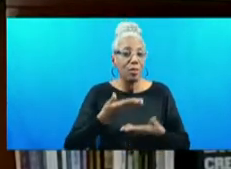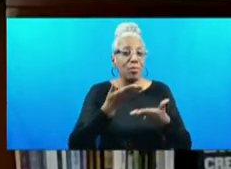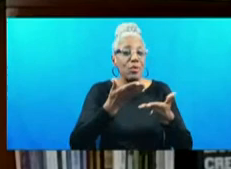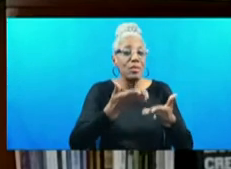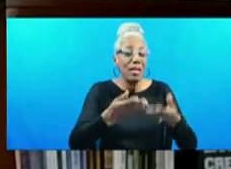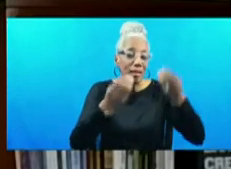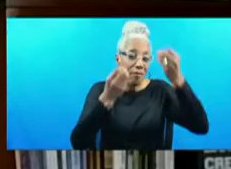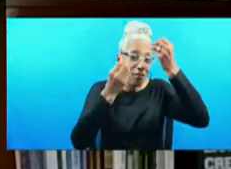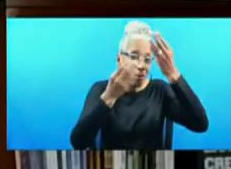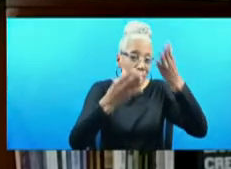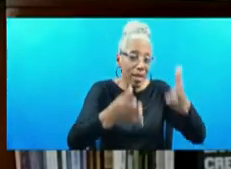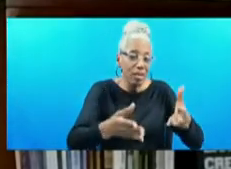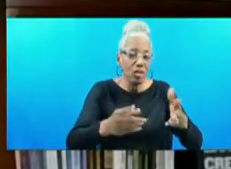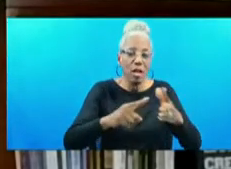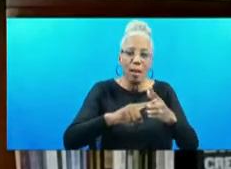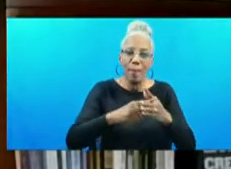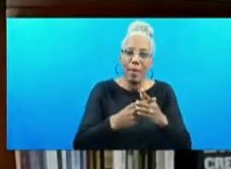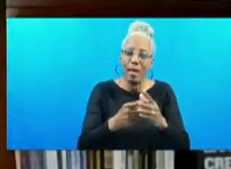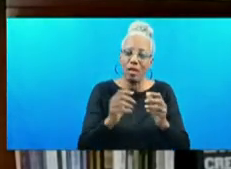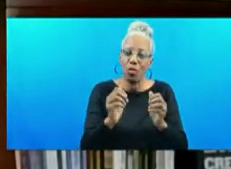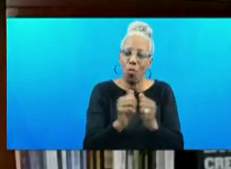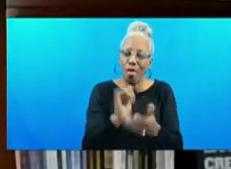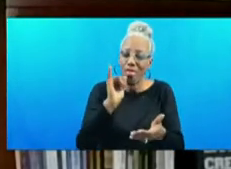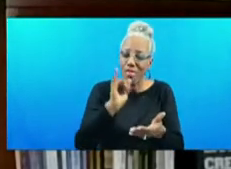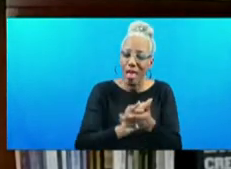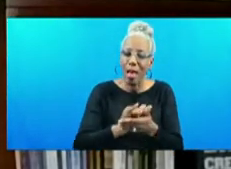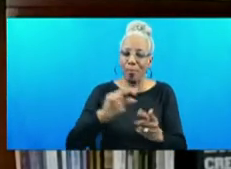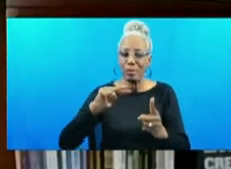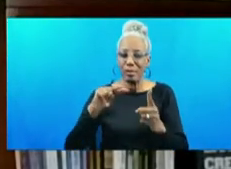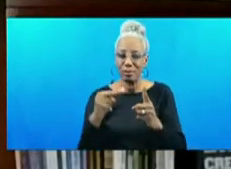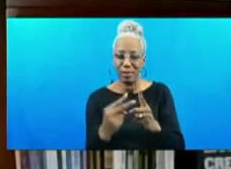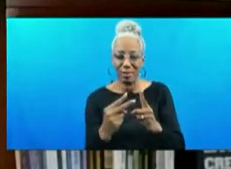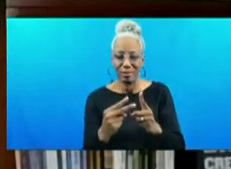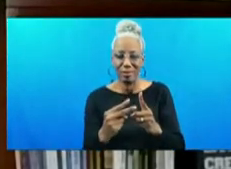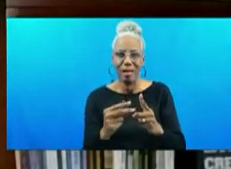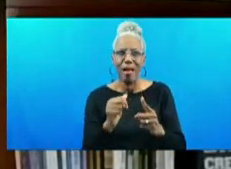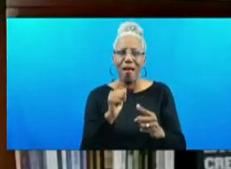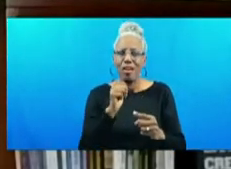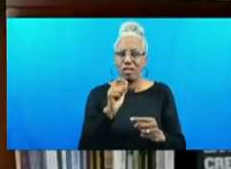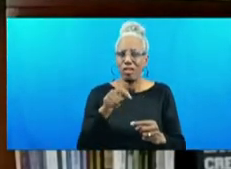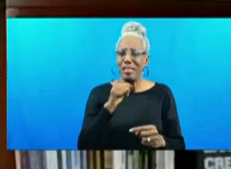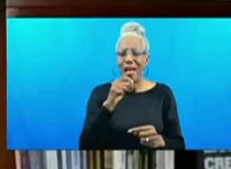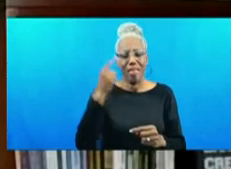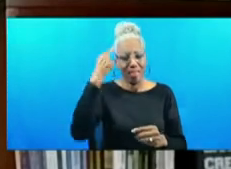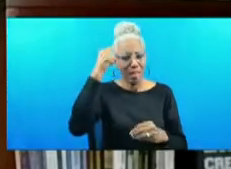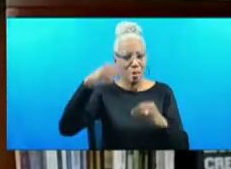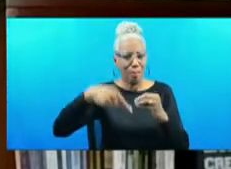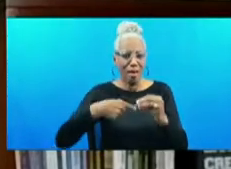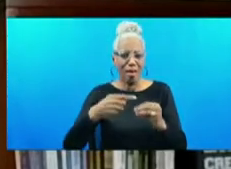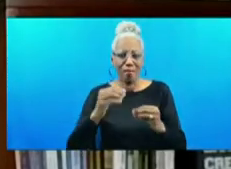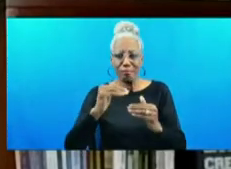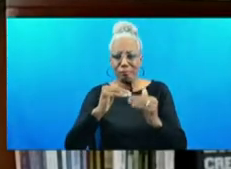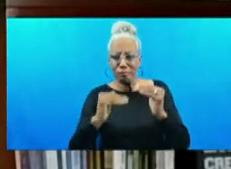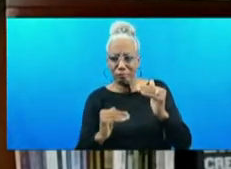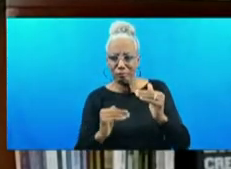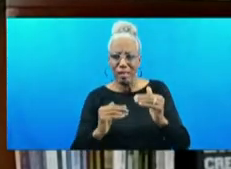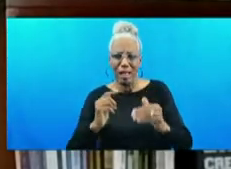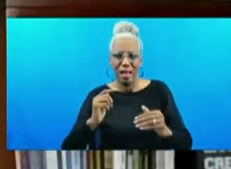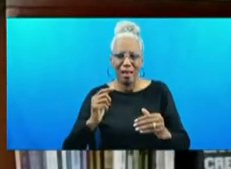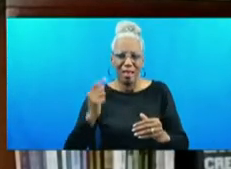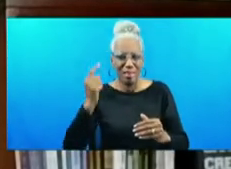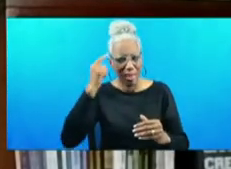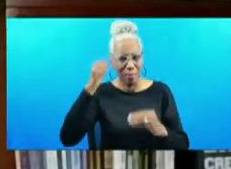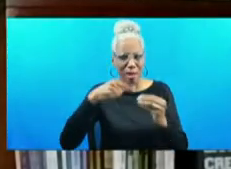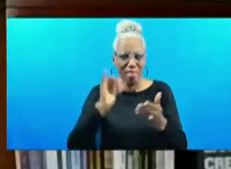It is not an afterthought. We just shouldn't be talking about disproportionality and how we're not meeting the needs of students when we're talking about the